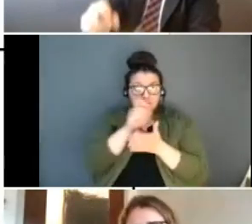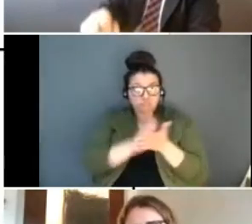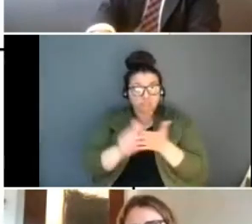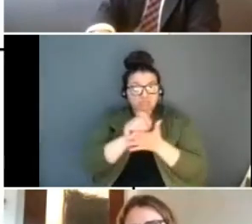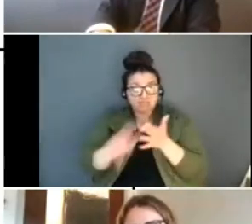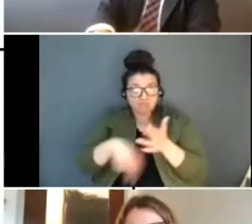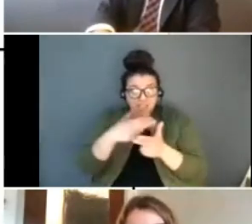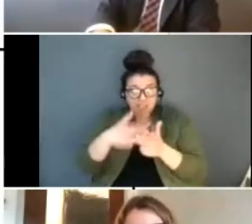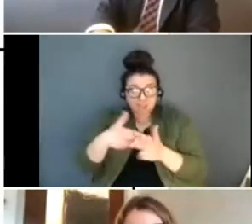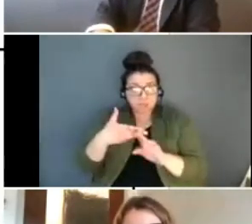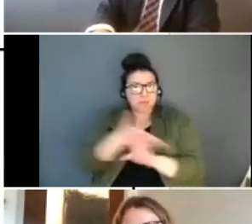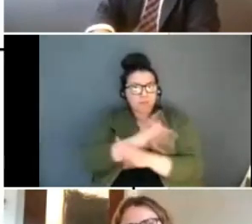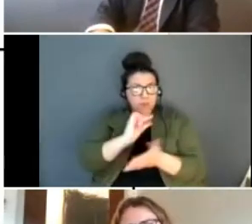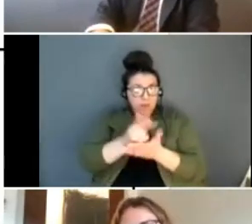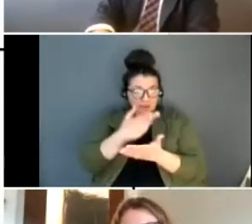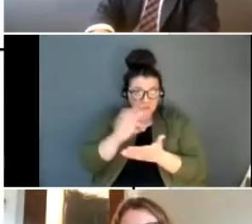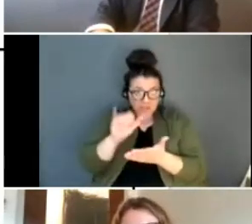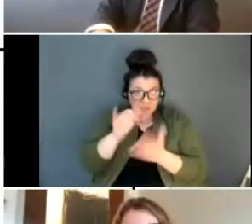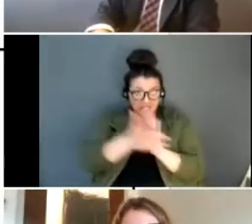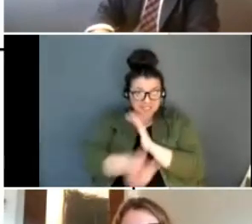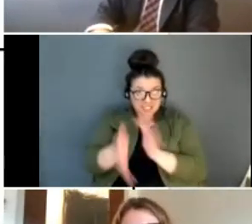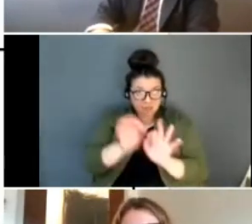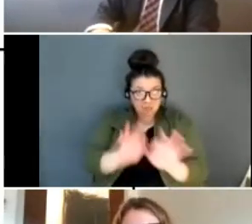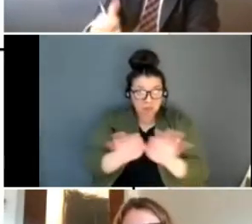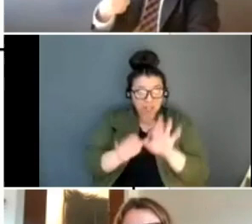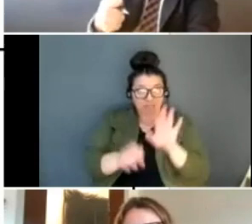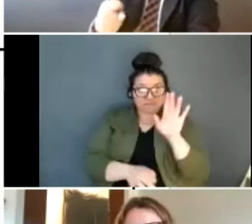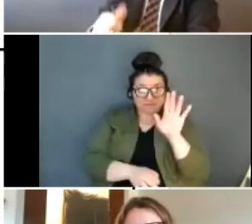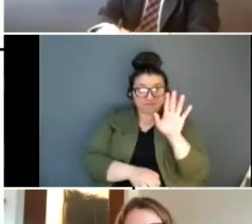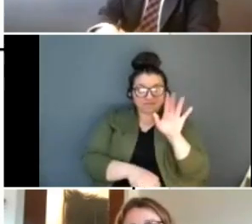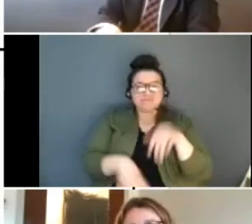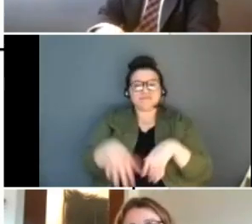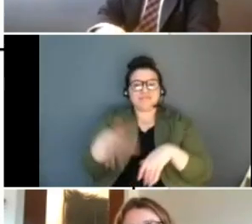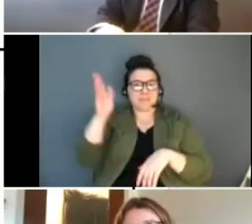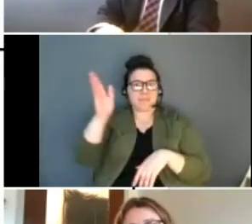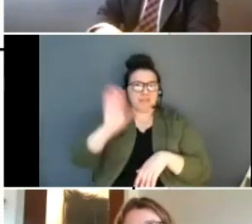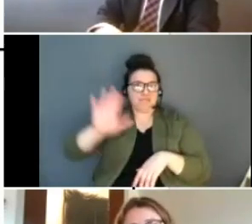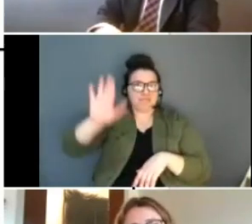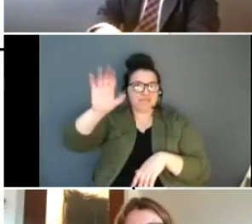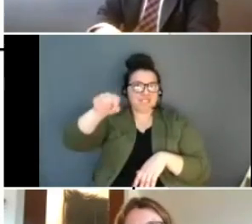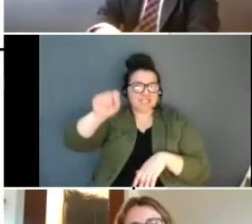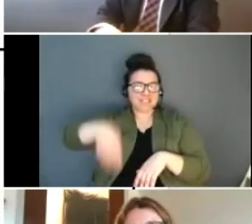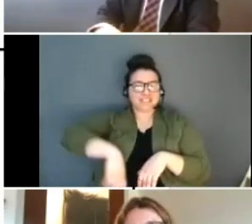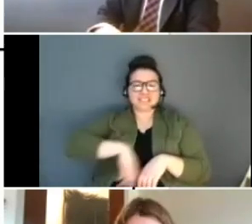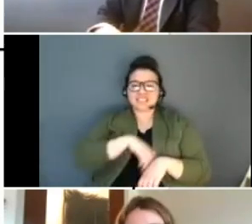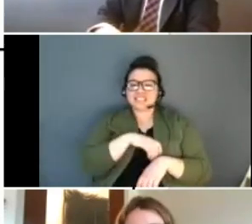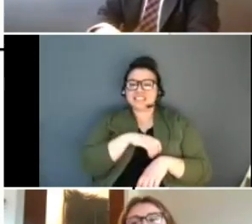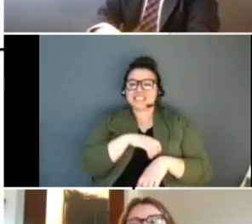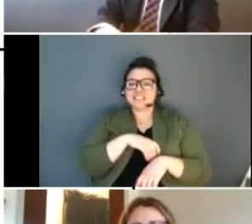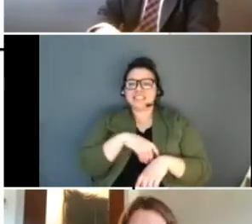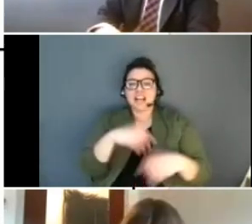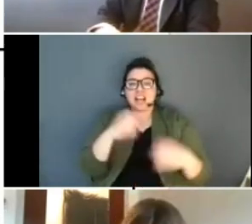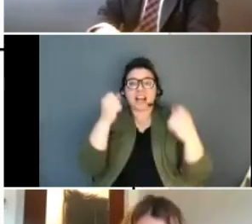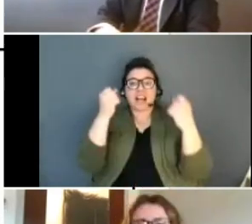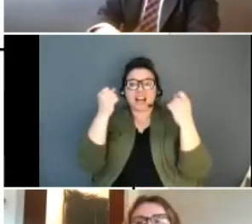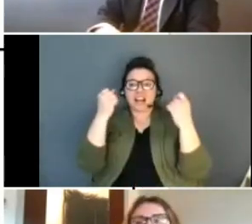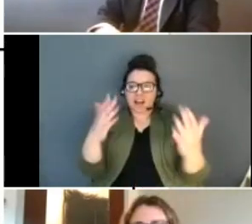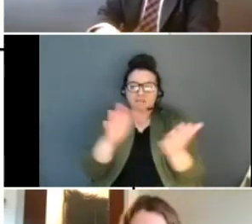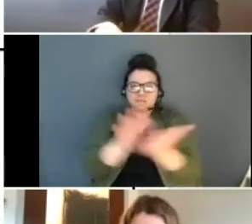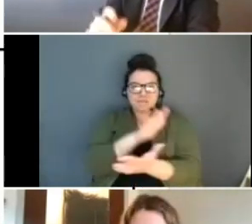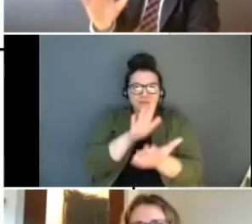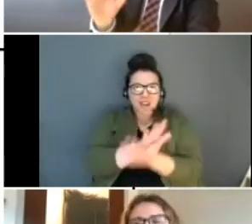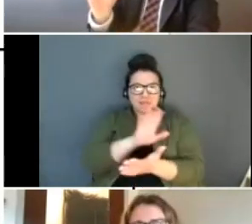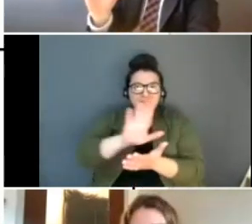before you leave high school or college? Our guests raise their hands. How many documents do your clients have to sign? Oh my